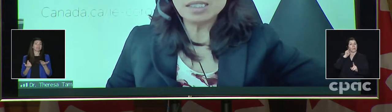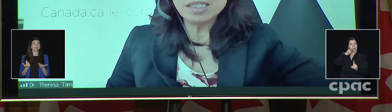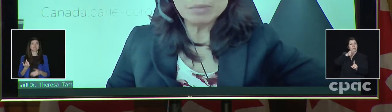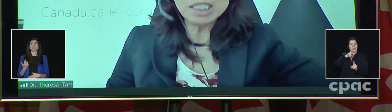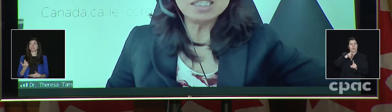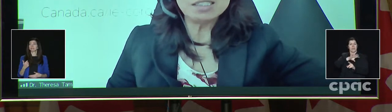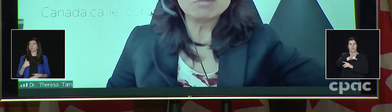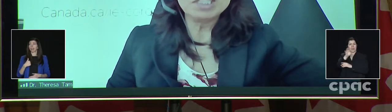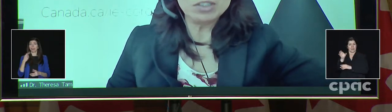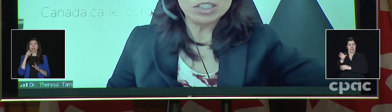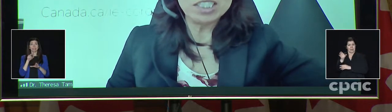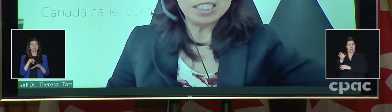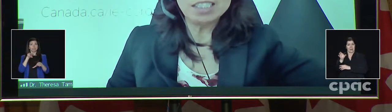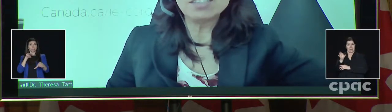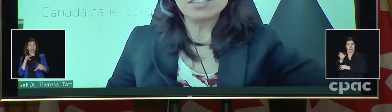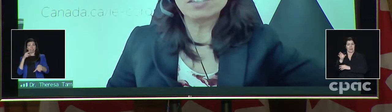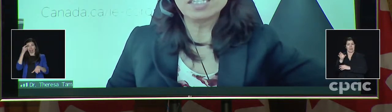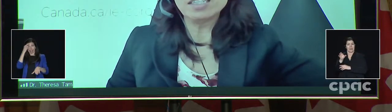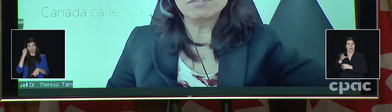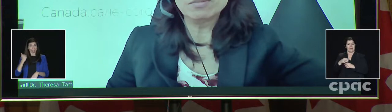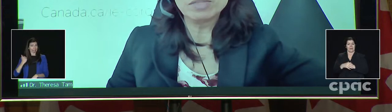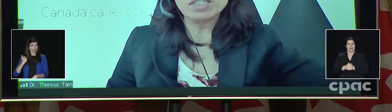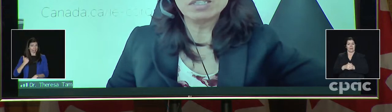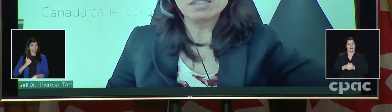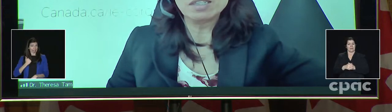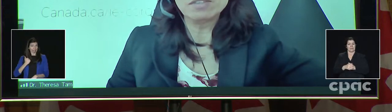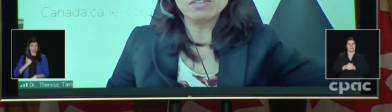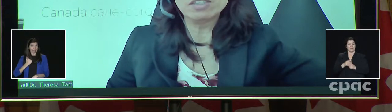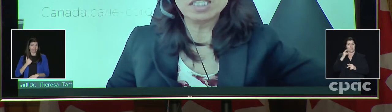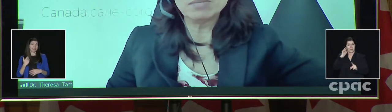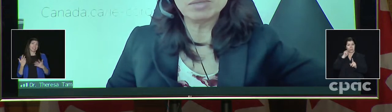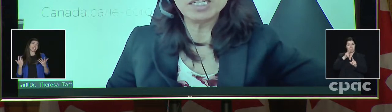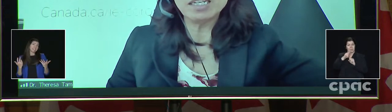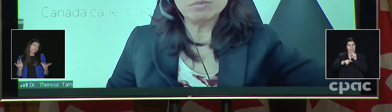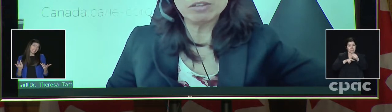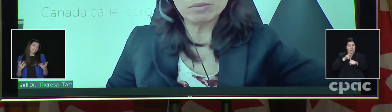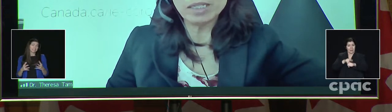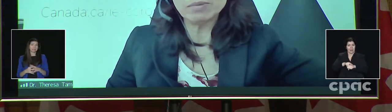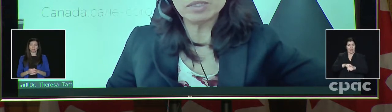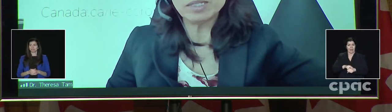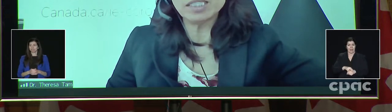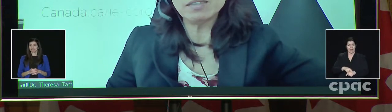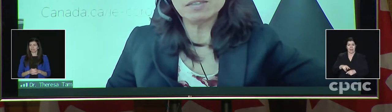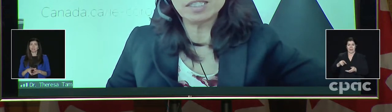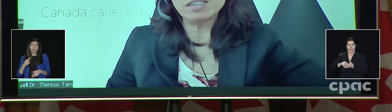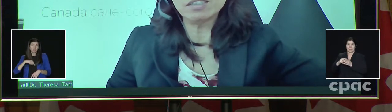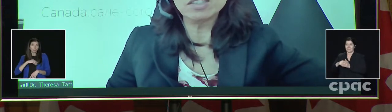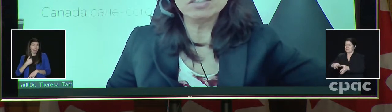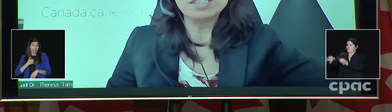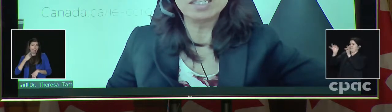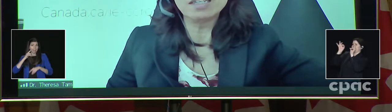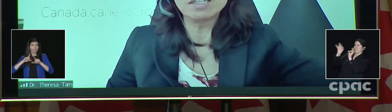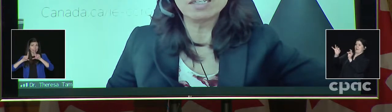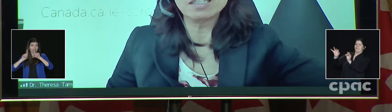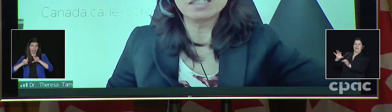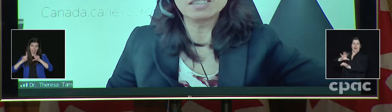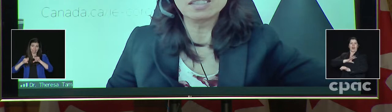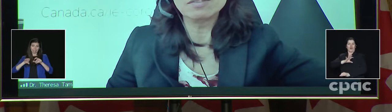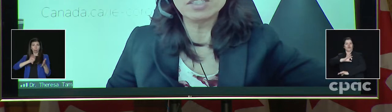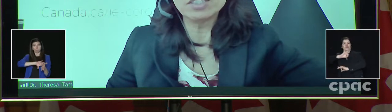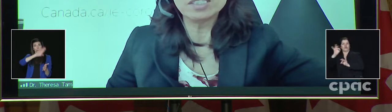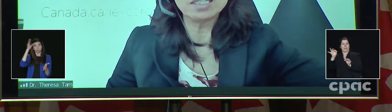a limitless resource either. So I think if you're looking at public health program perspectives, as Dr. Njoo said, there are